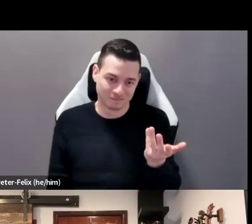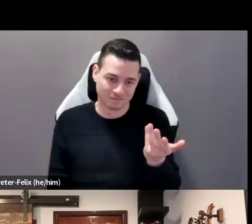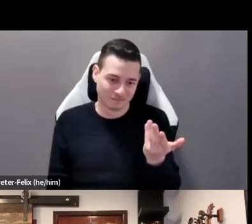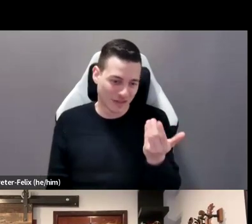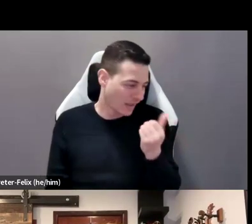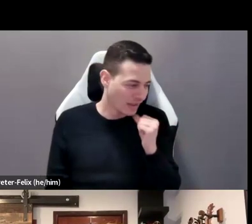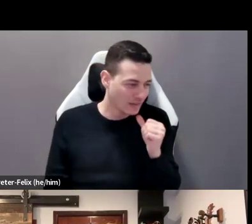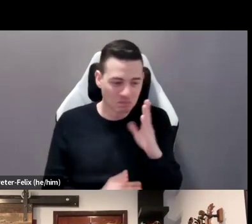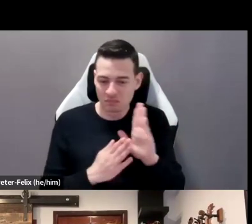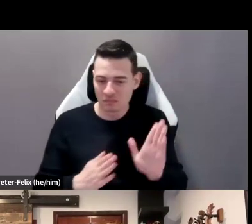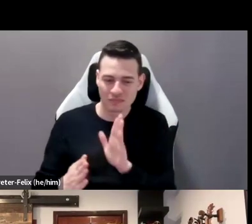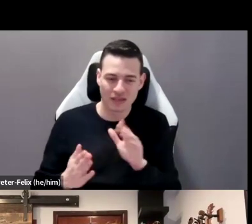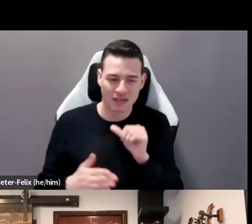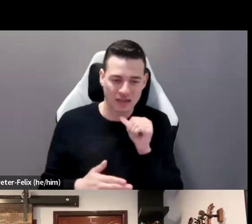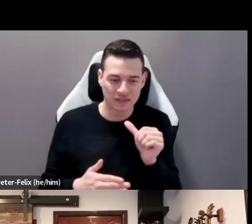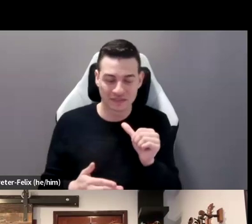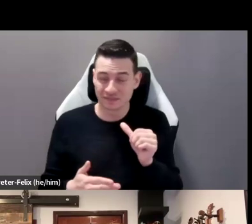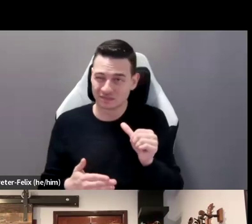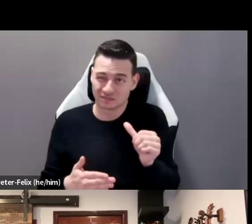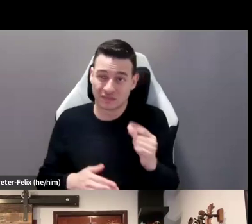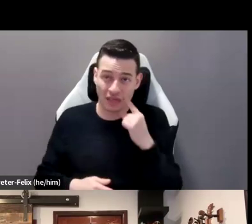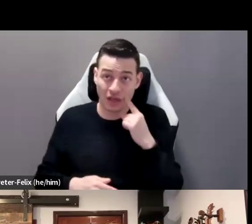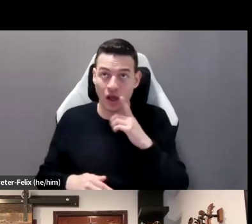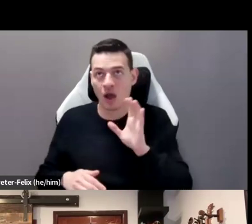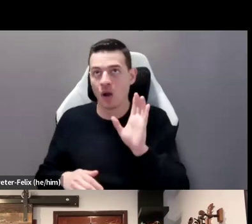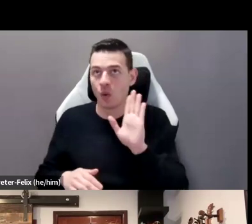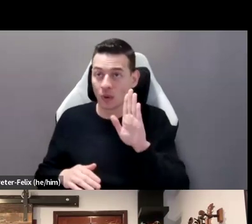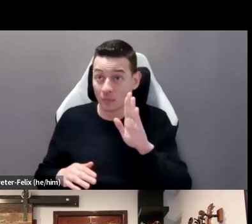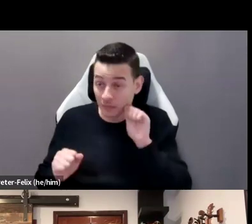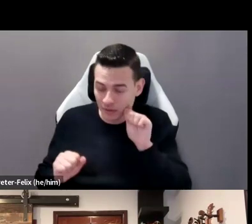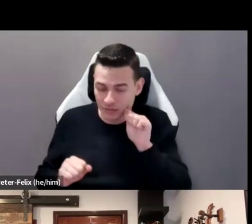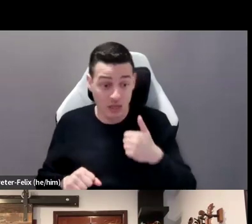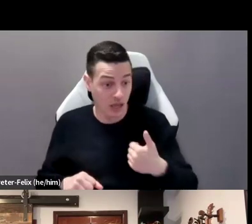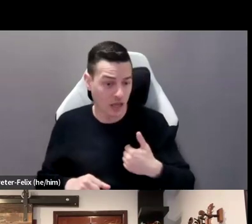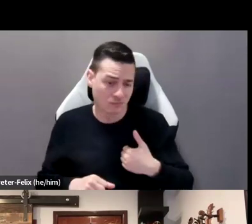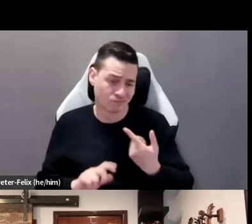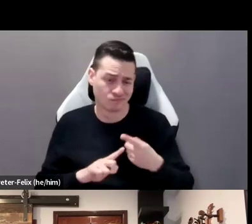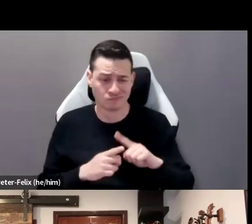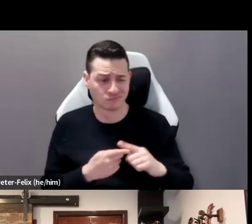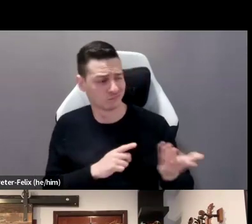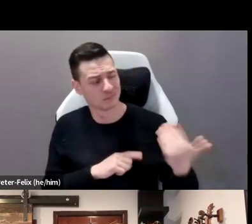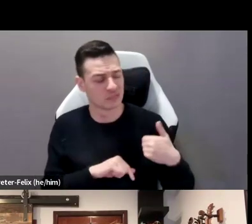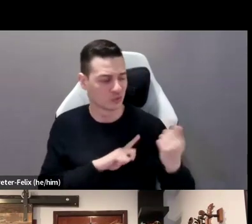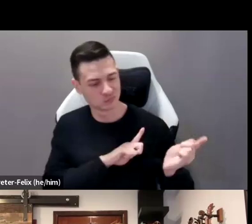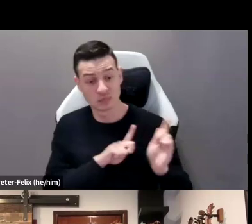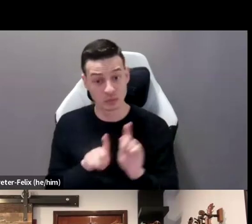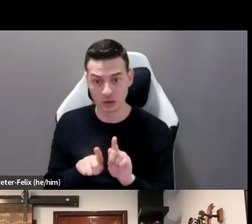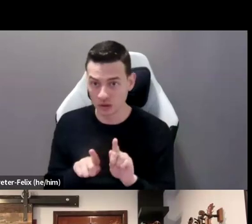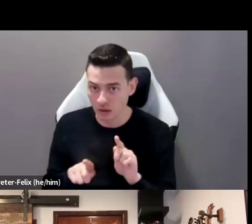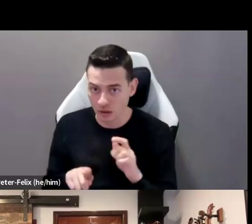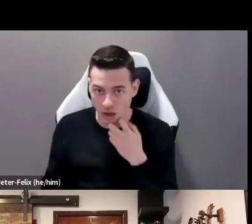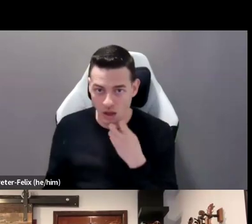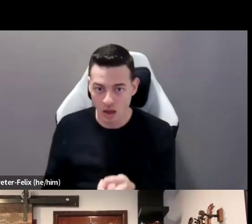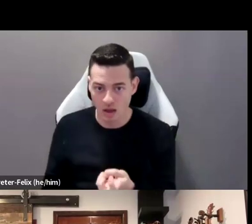plan anything. Like, I was just with my friend. And I was so surprised, and it was so much fun. And it felt